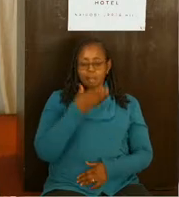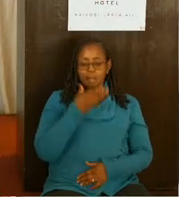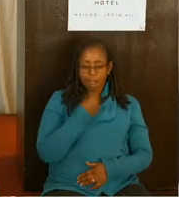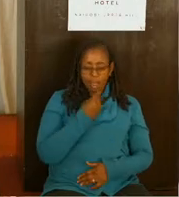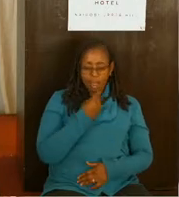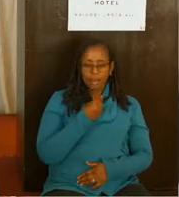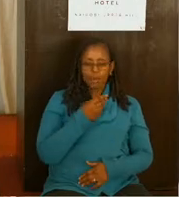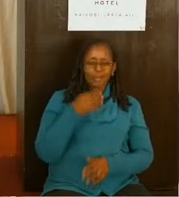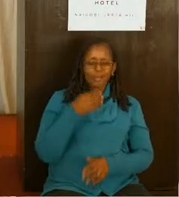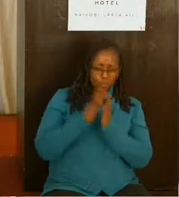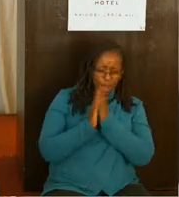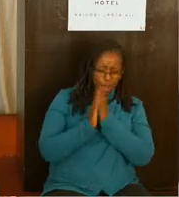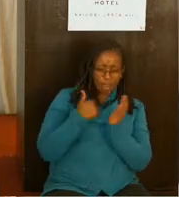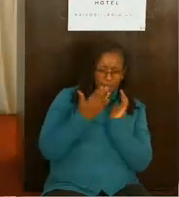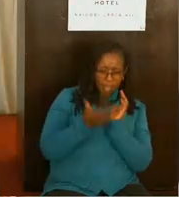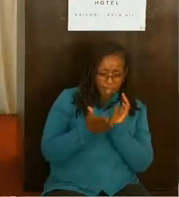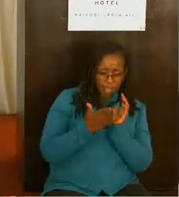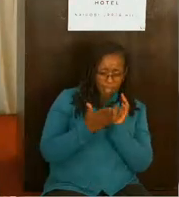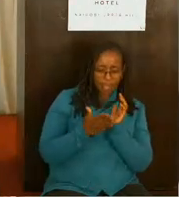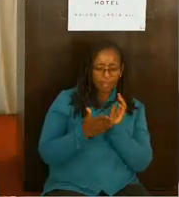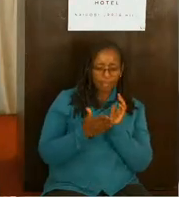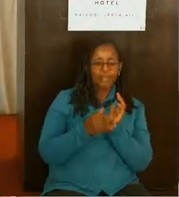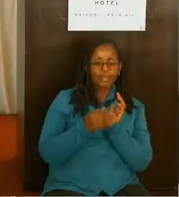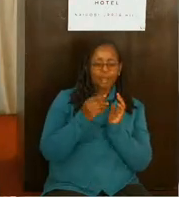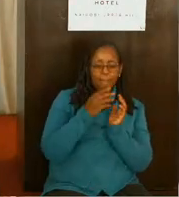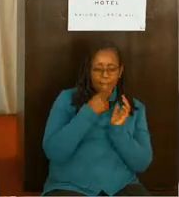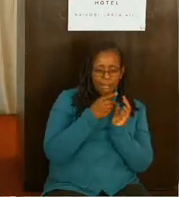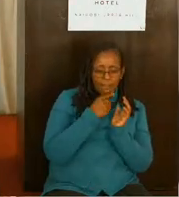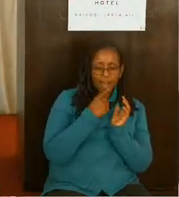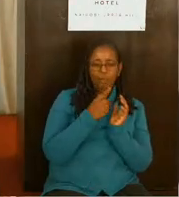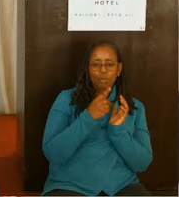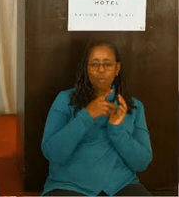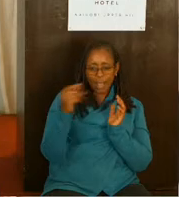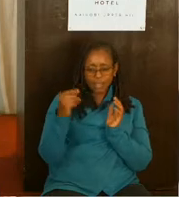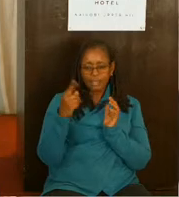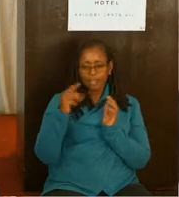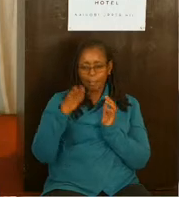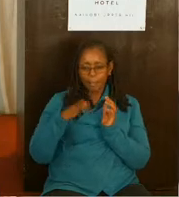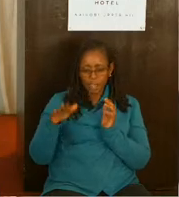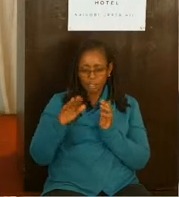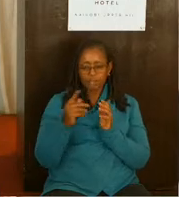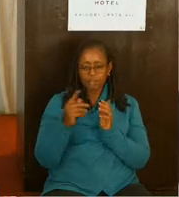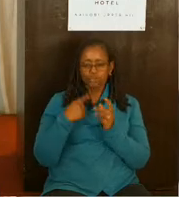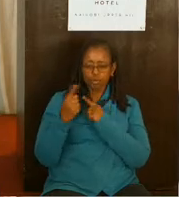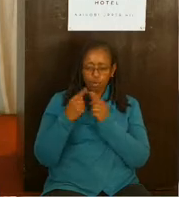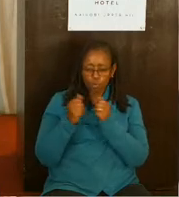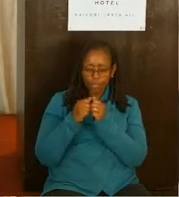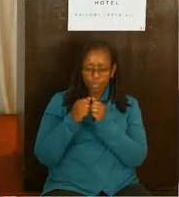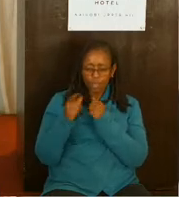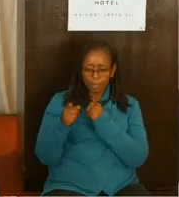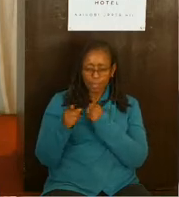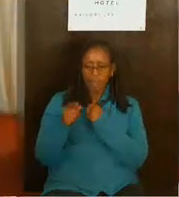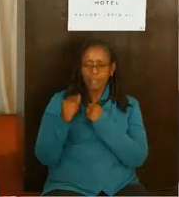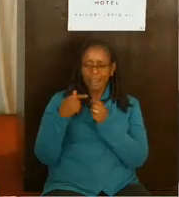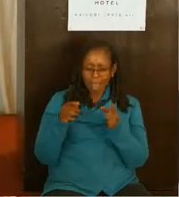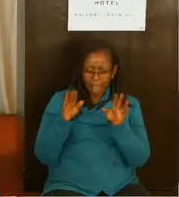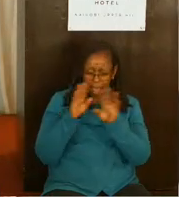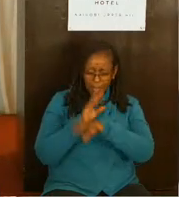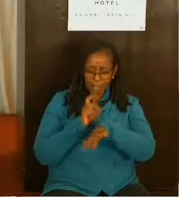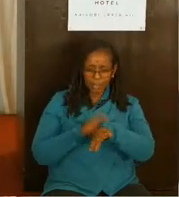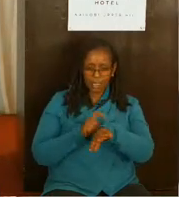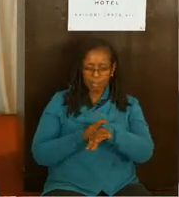went to the second caliph of Islam aside na Umar to talk to him it was the night time